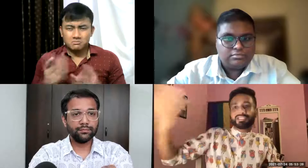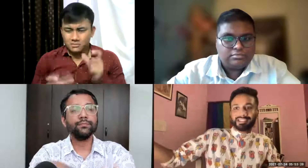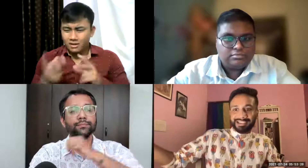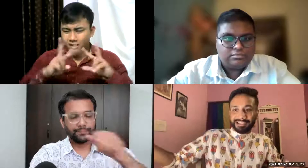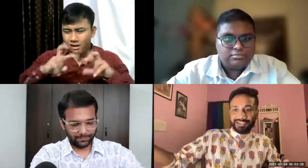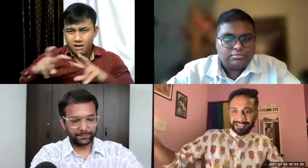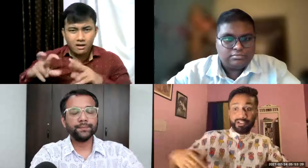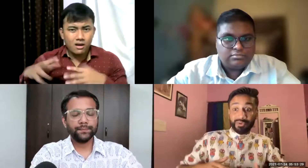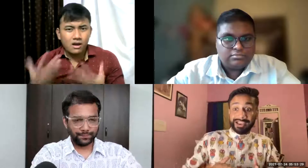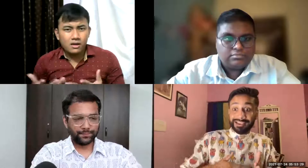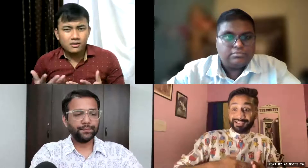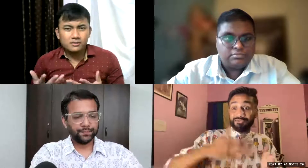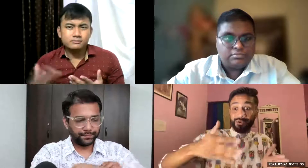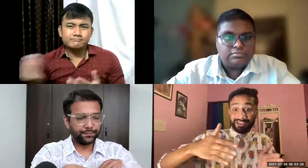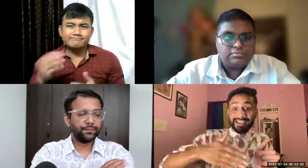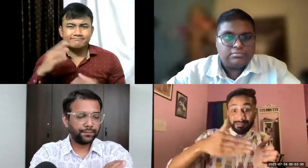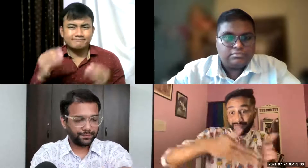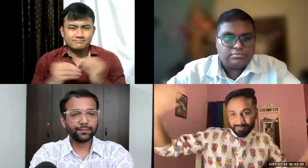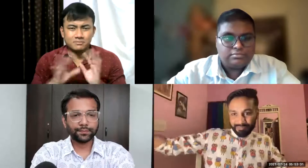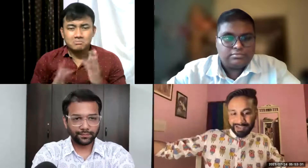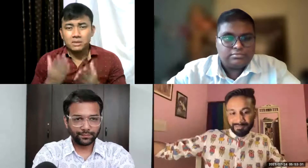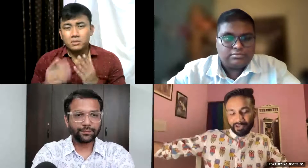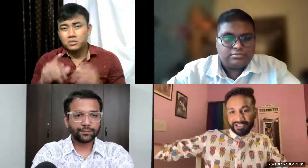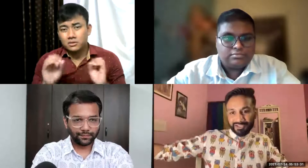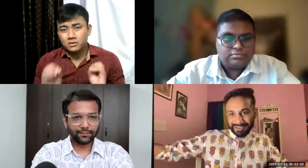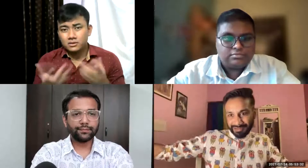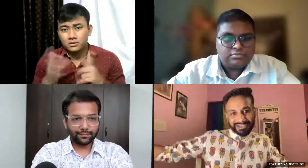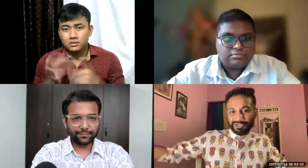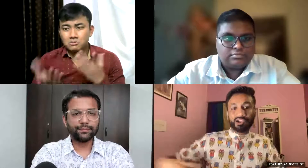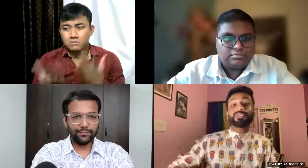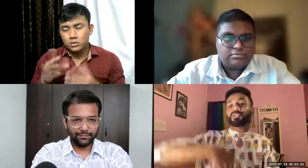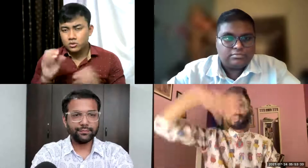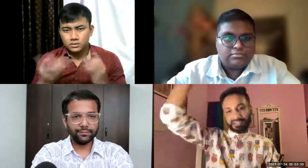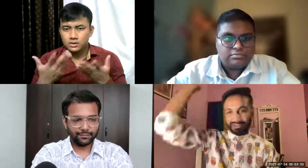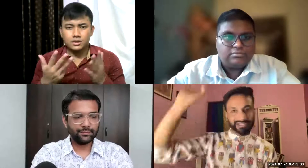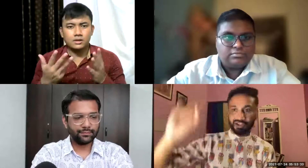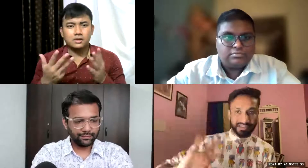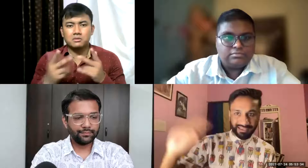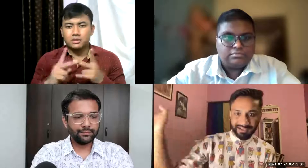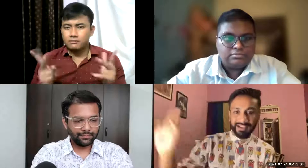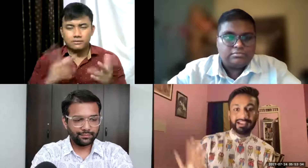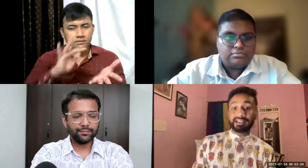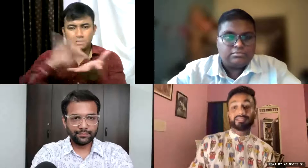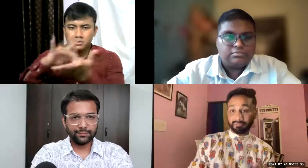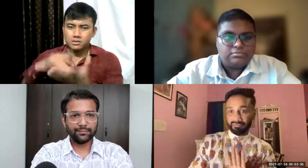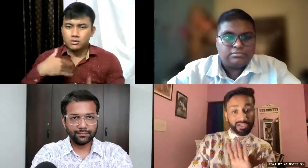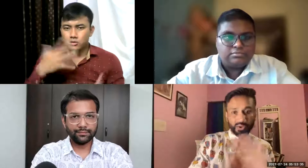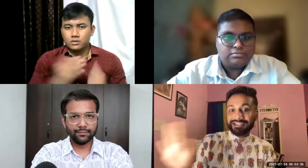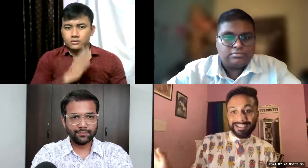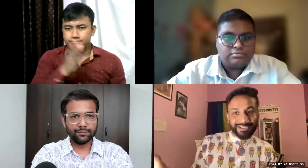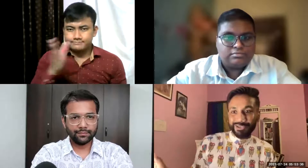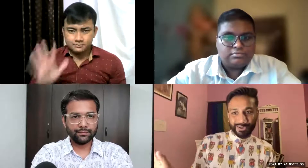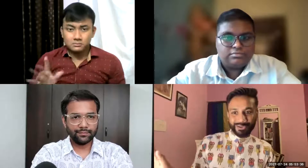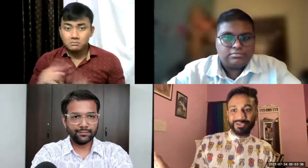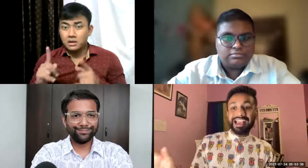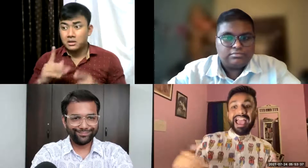gives you just an additional thing. Now you can, instead of going like manufacturing a limited geography, you could go somewhere else altogether, right? With no